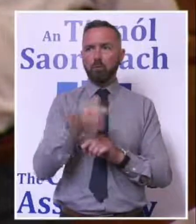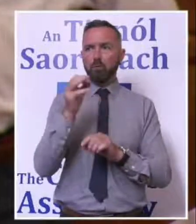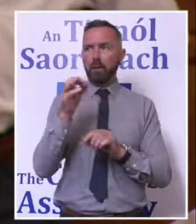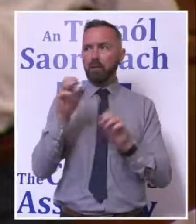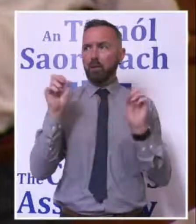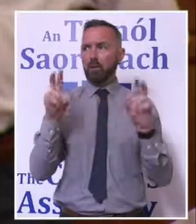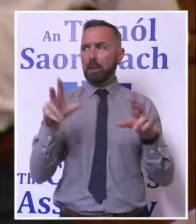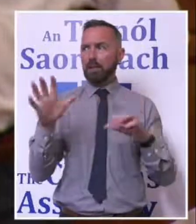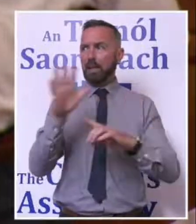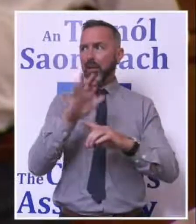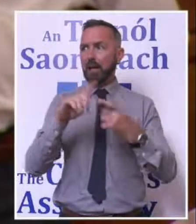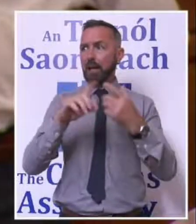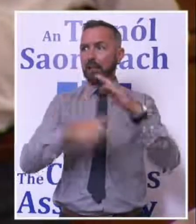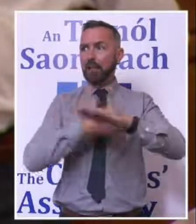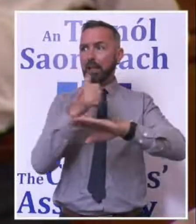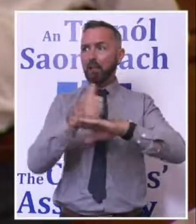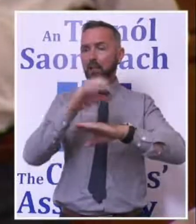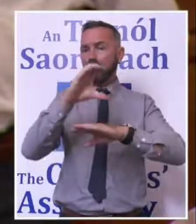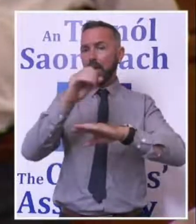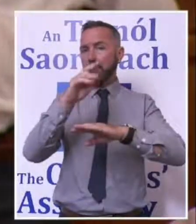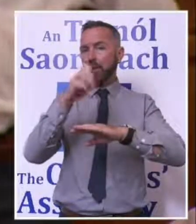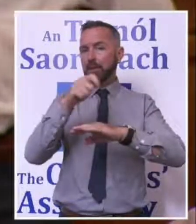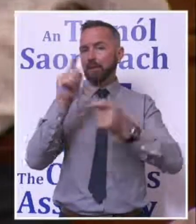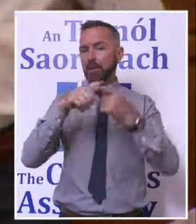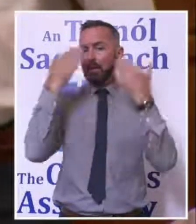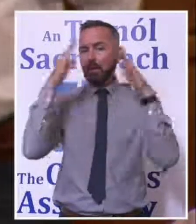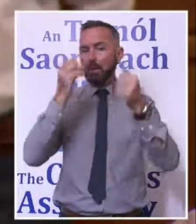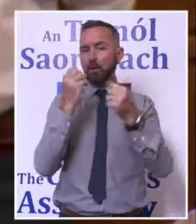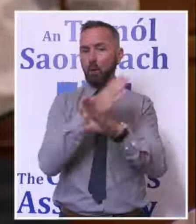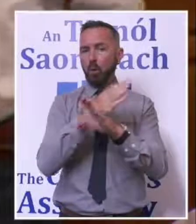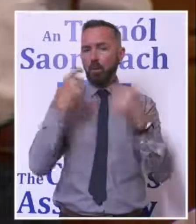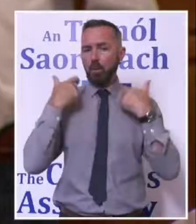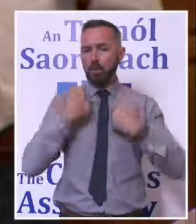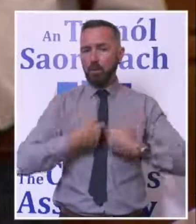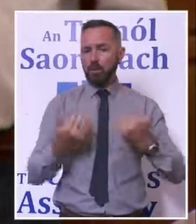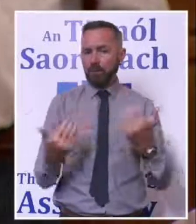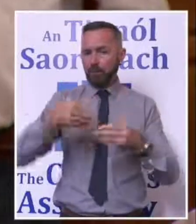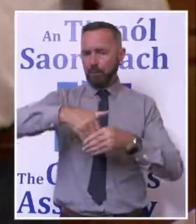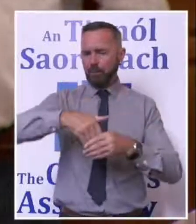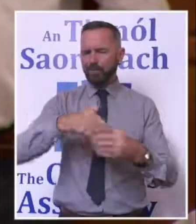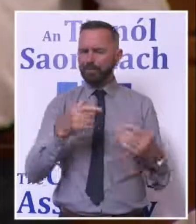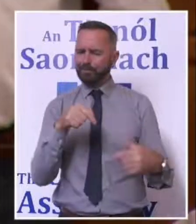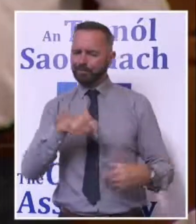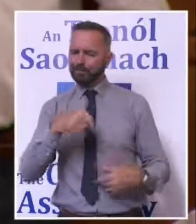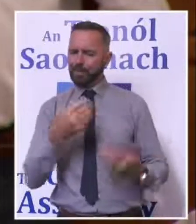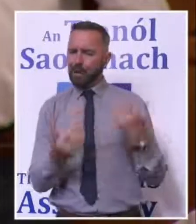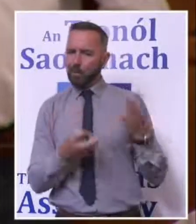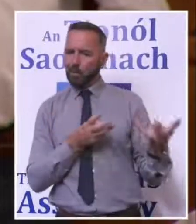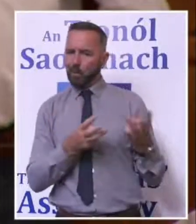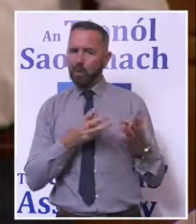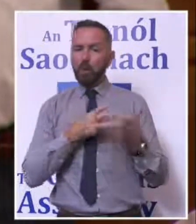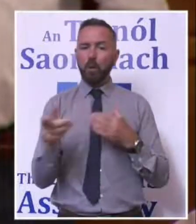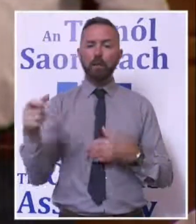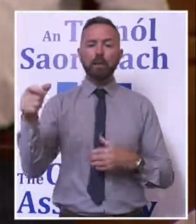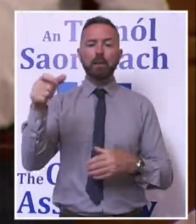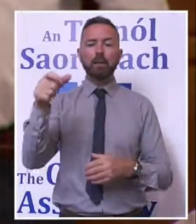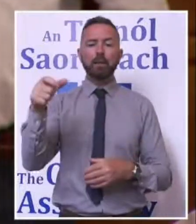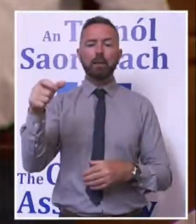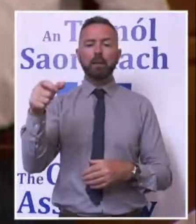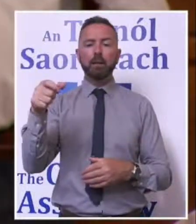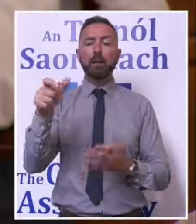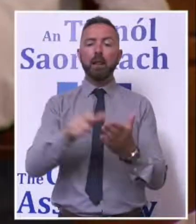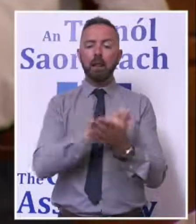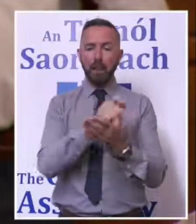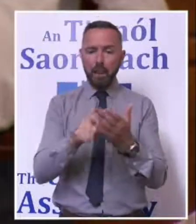would be a cabinet and giving them all, letting all the mayors get involved. How would that work here when we elect our mayors